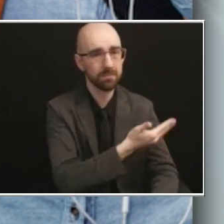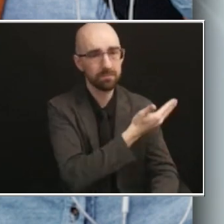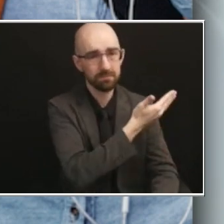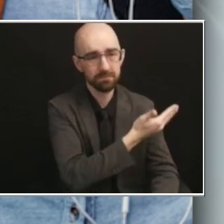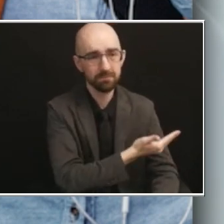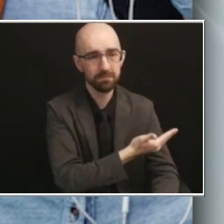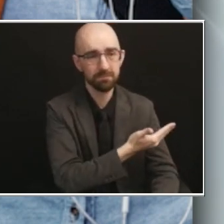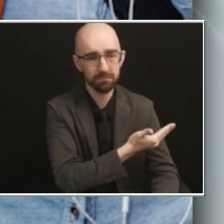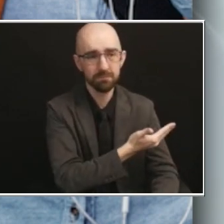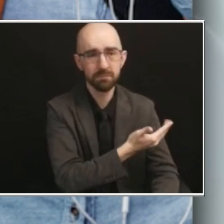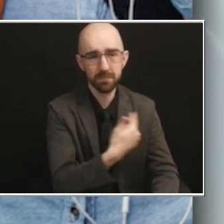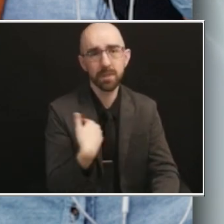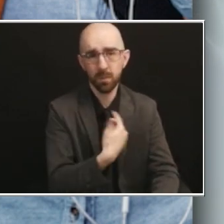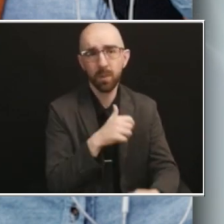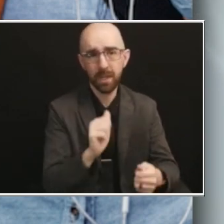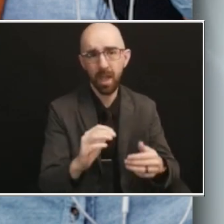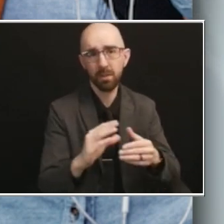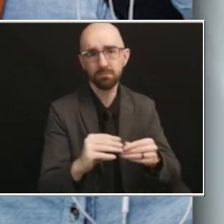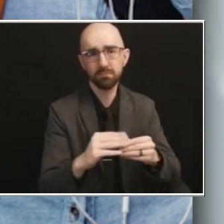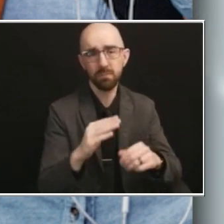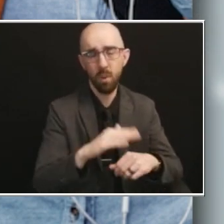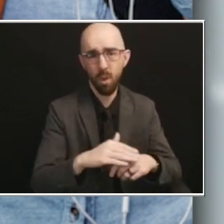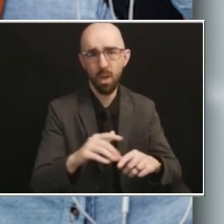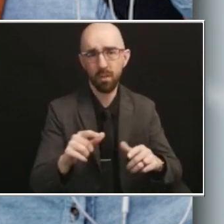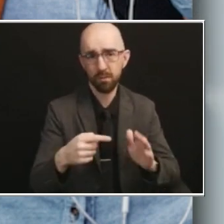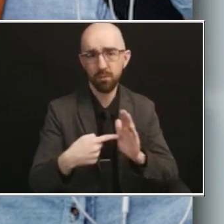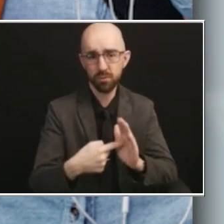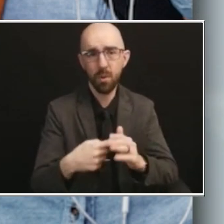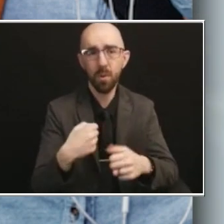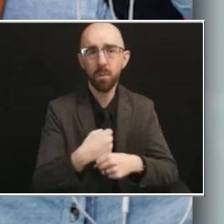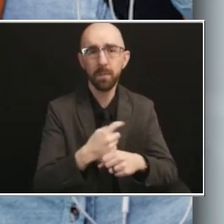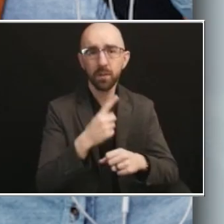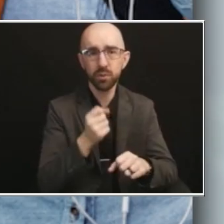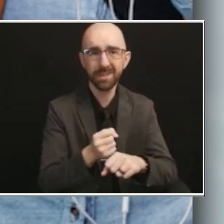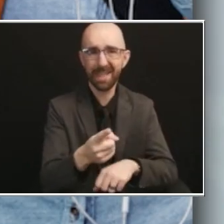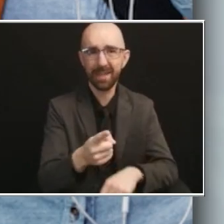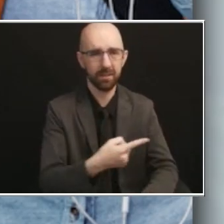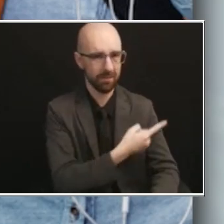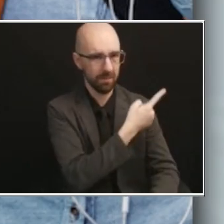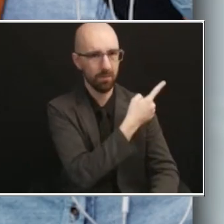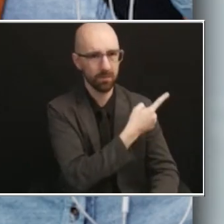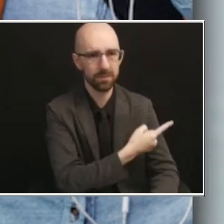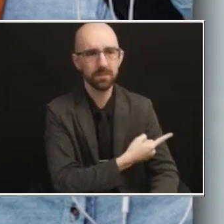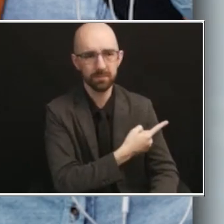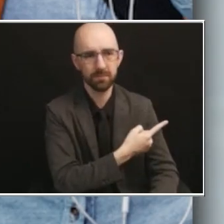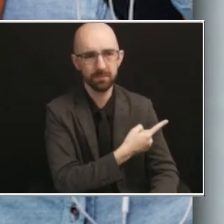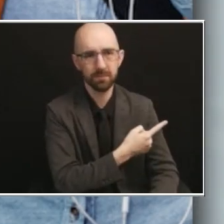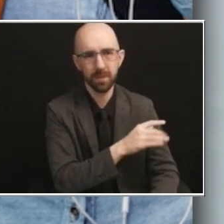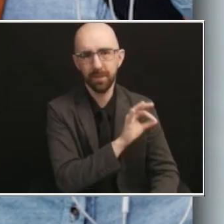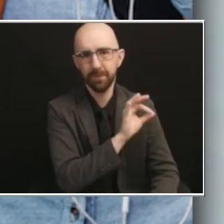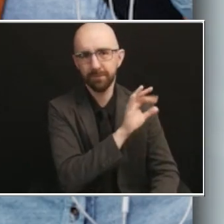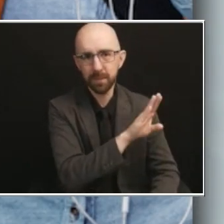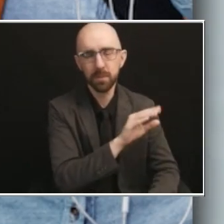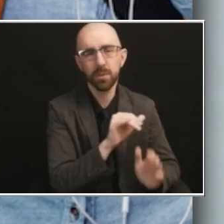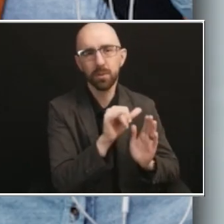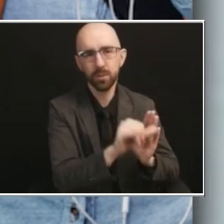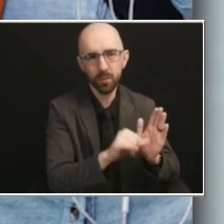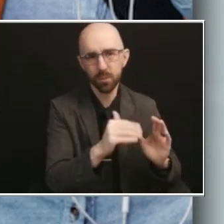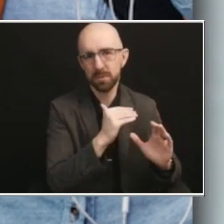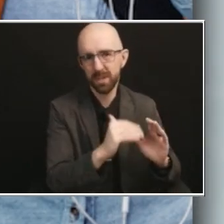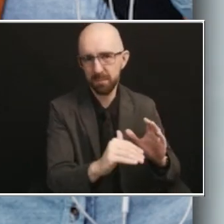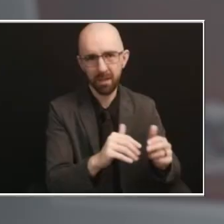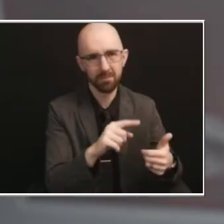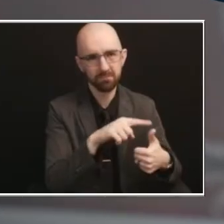loud on the program, just be sure to send it to us on YouTube, Facebook, or you can email the Medical News